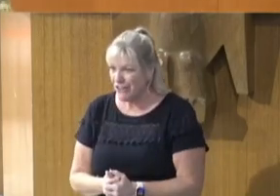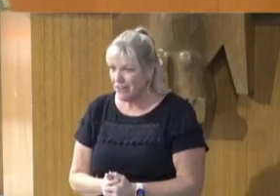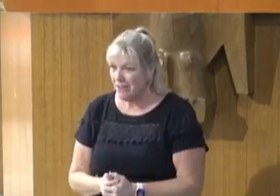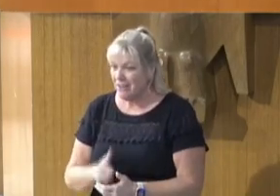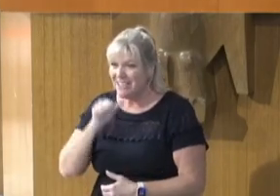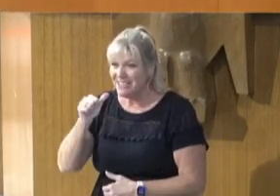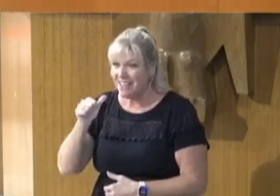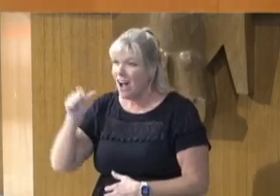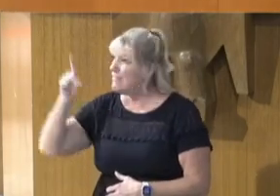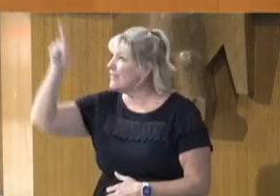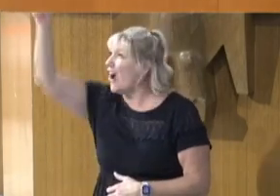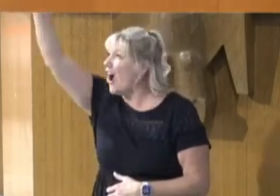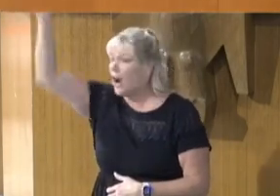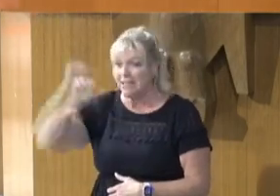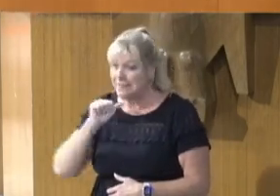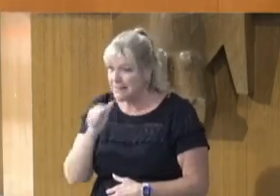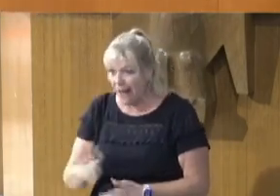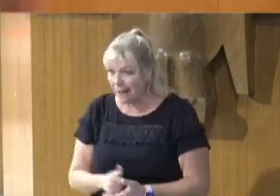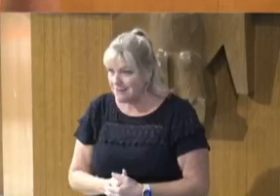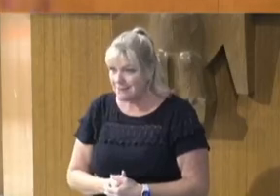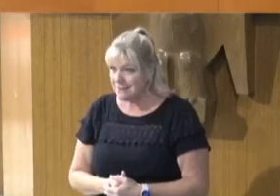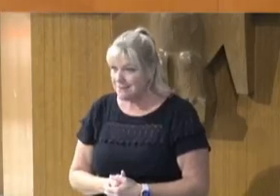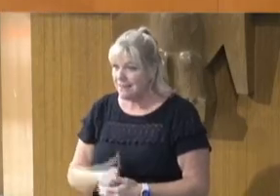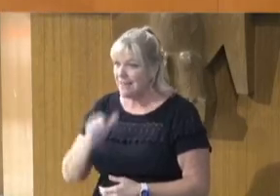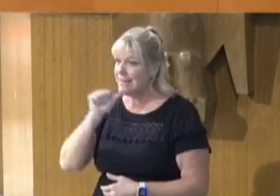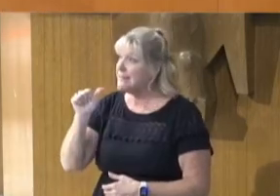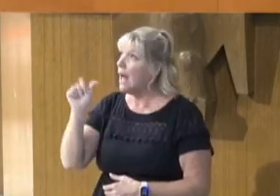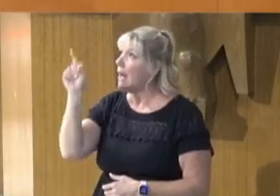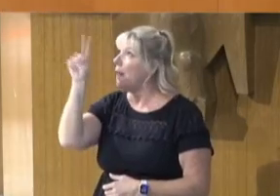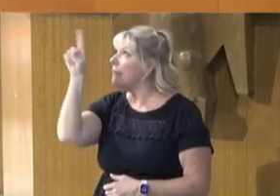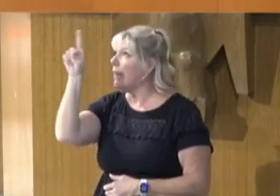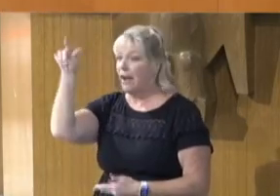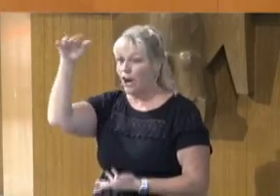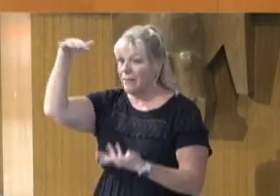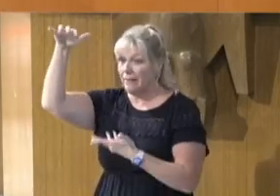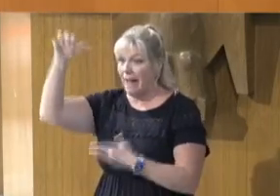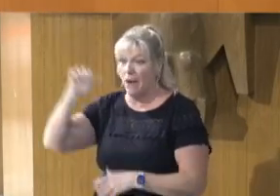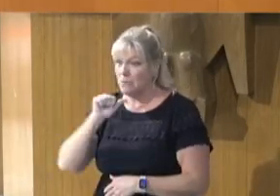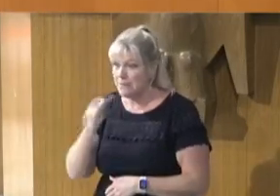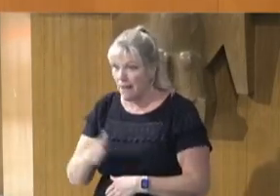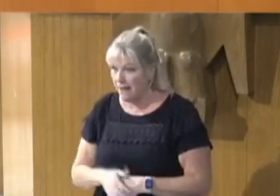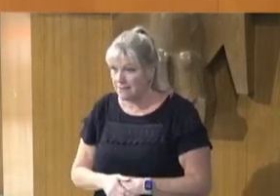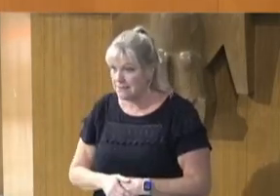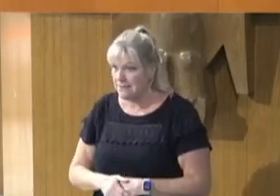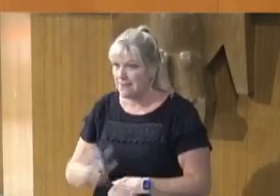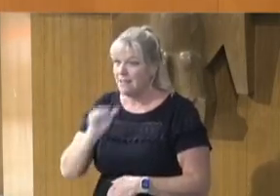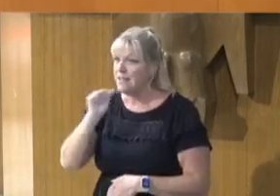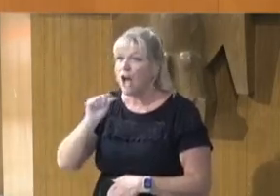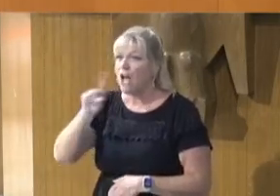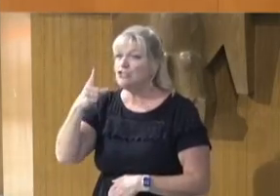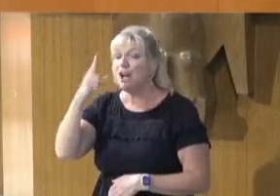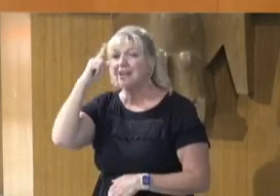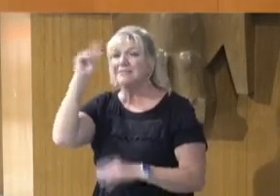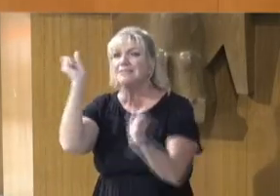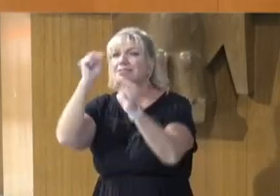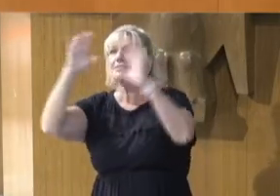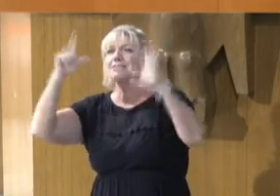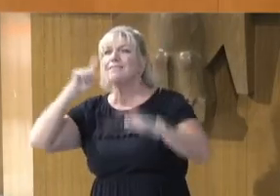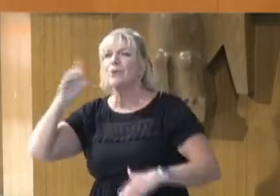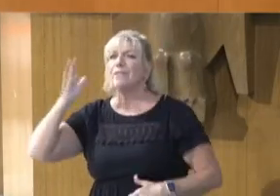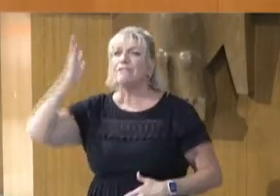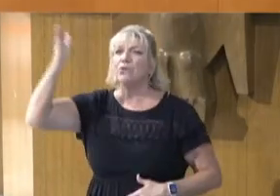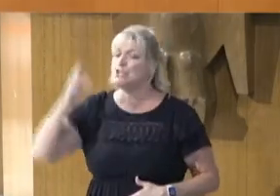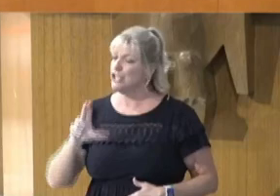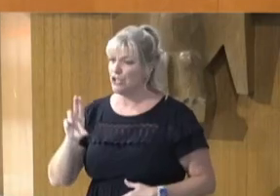not far away. It's not up in the clouds. It's not just a vision for the future. Jesus says